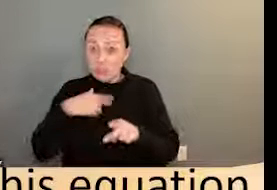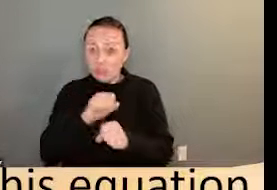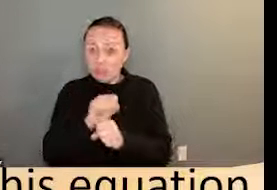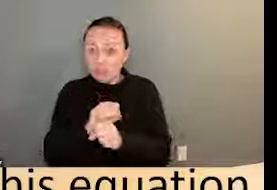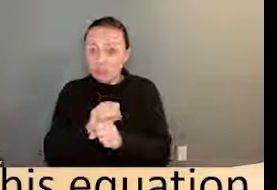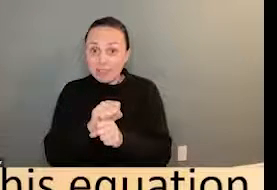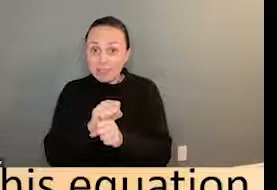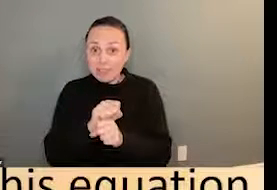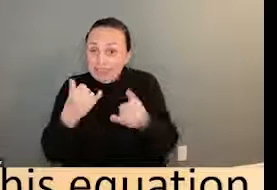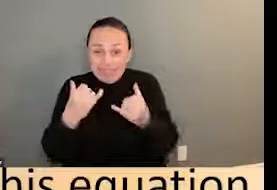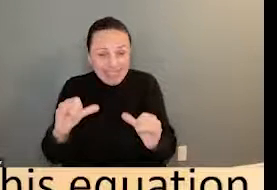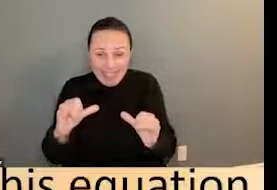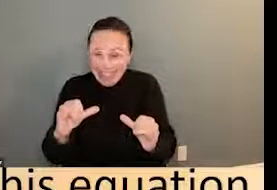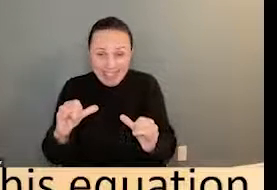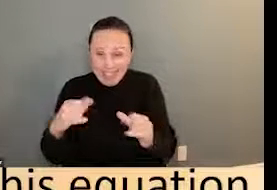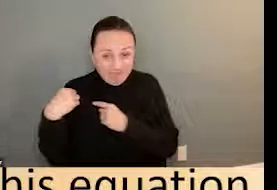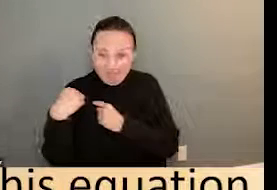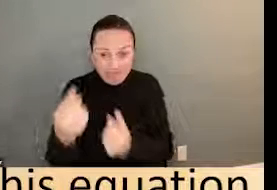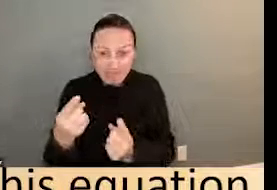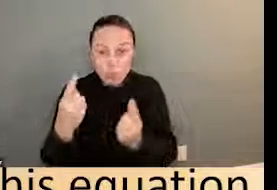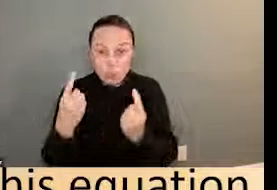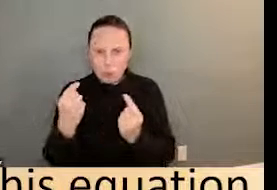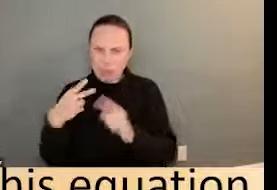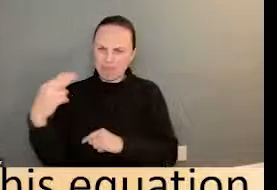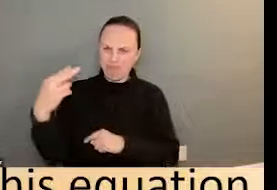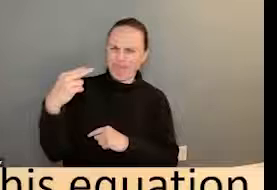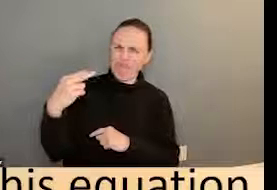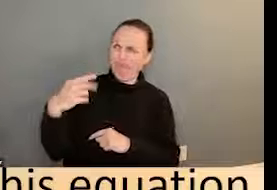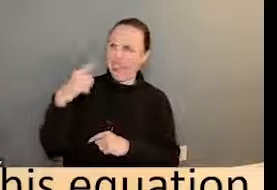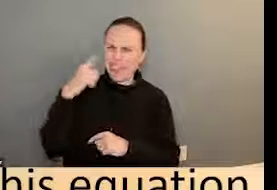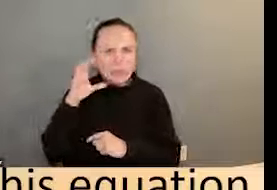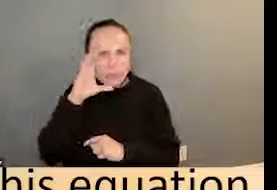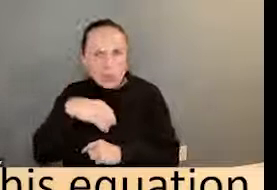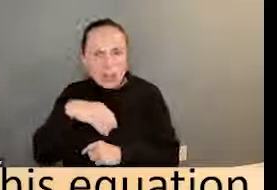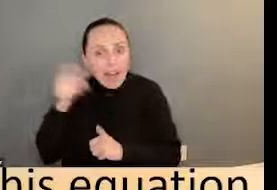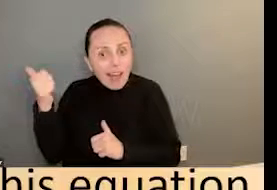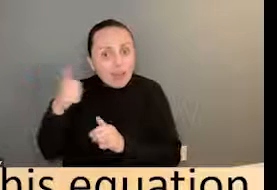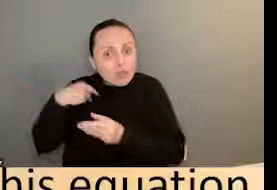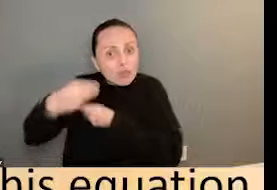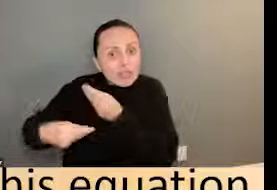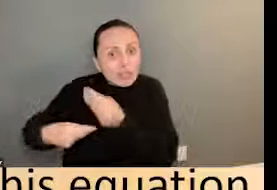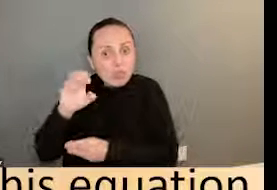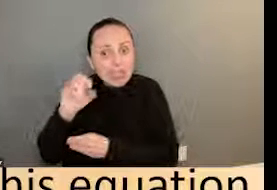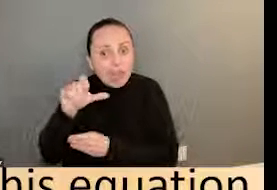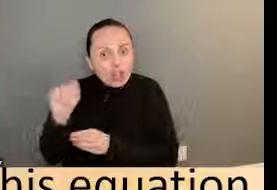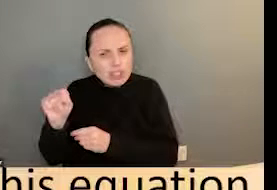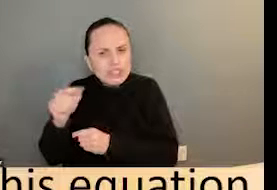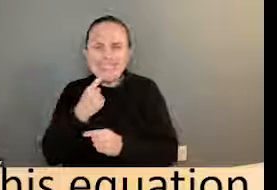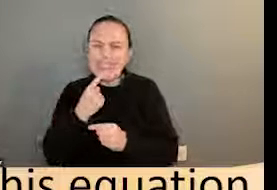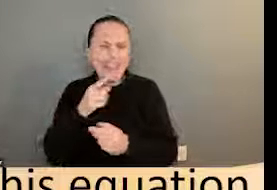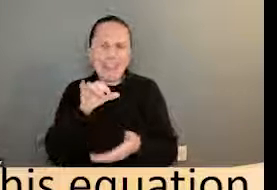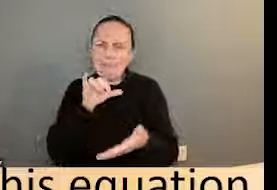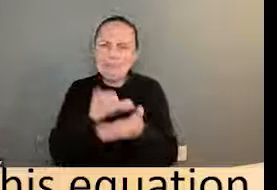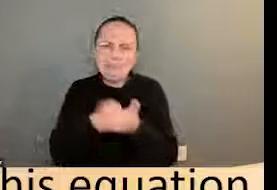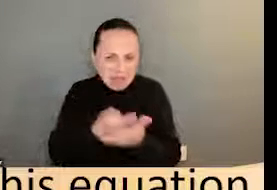and still to this day, are looked at funny because other traditional ecologists will say, there's no way in hell you can